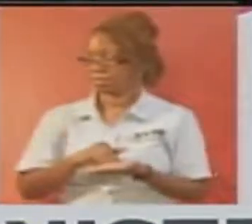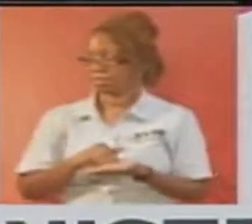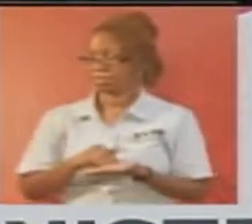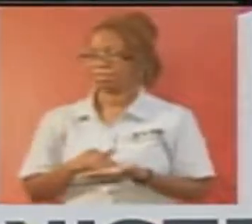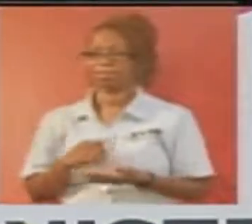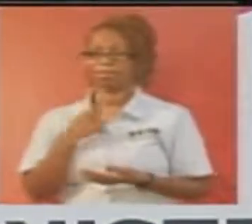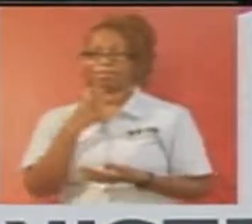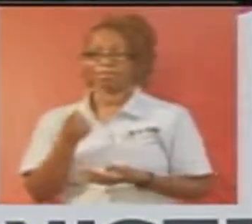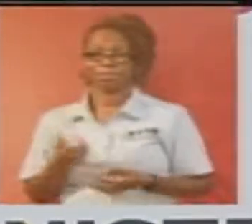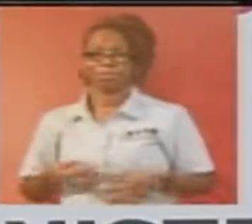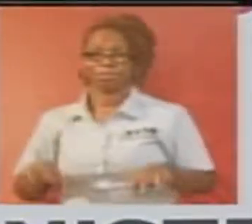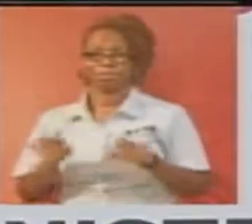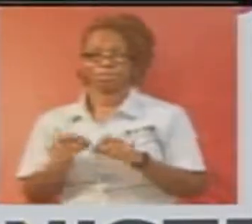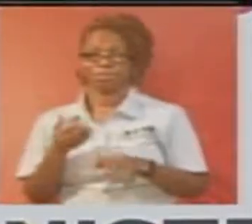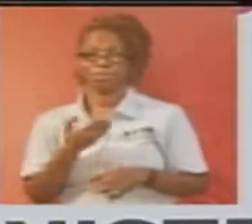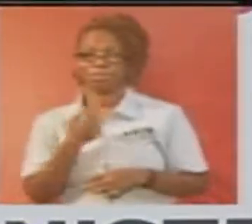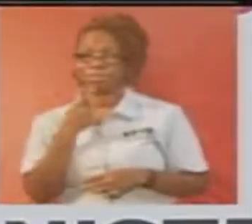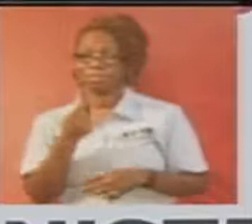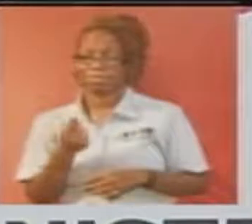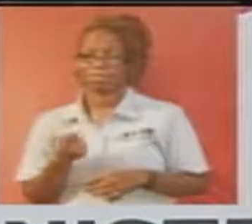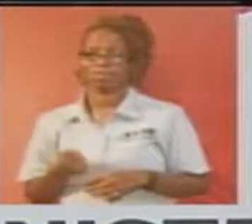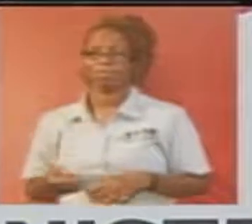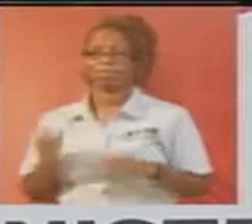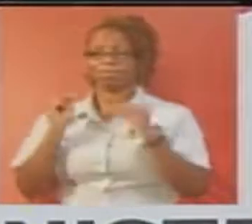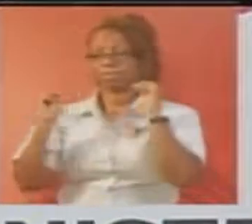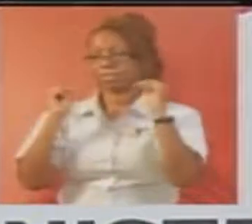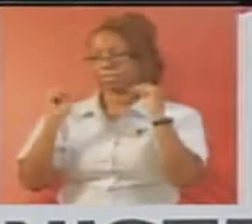messages that the Minister of Health has been